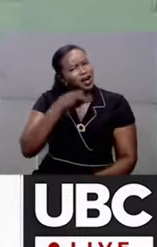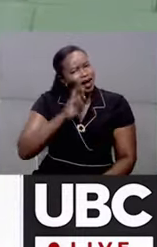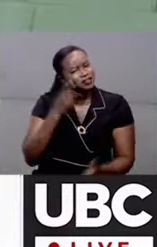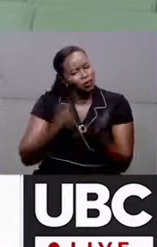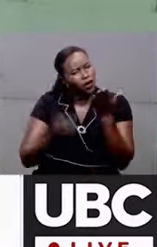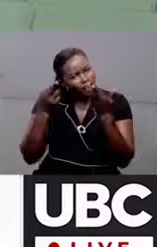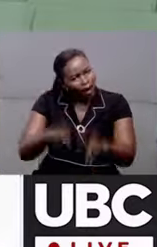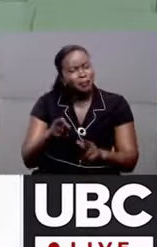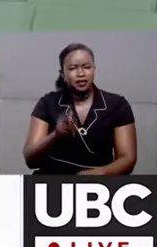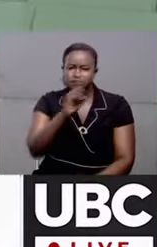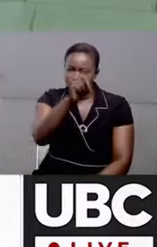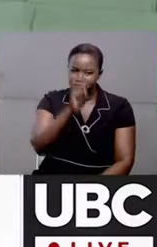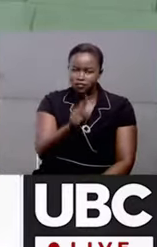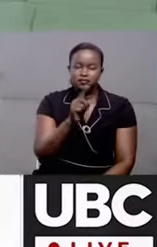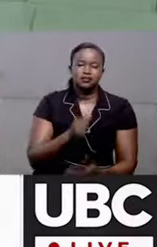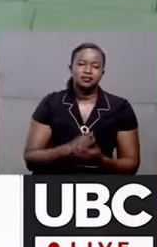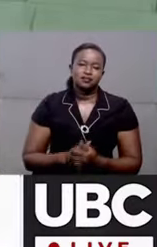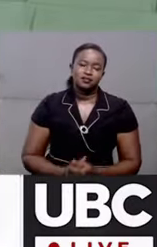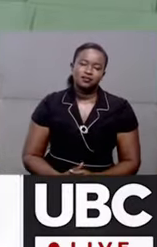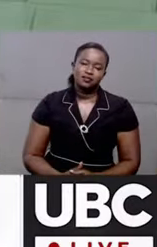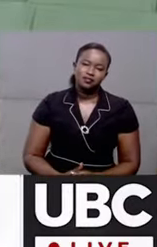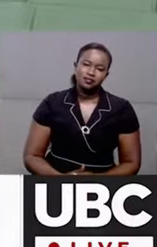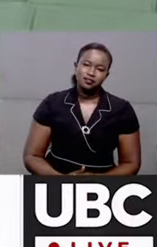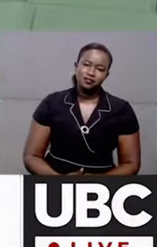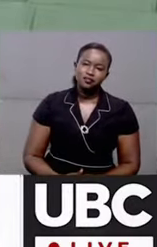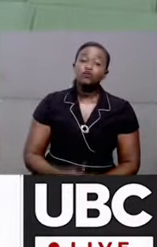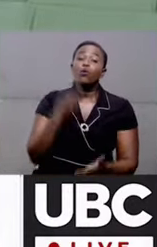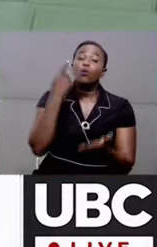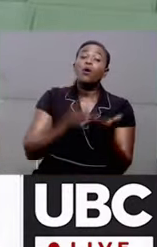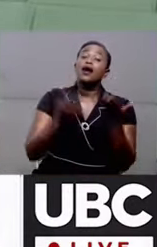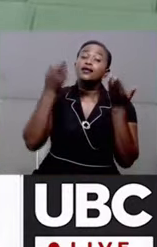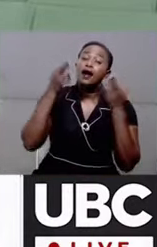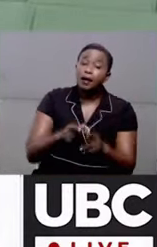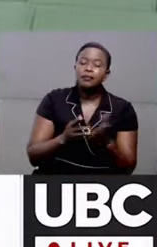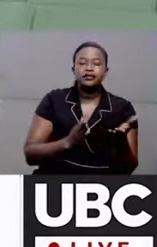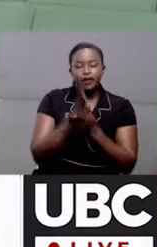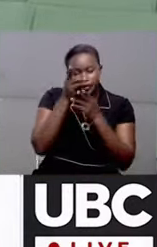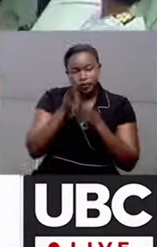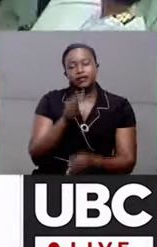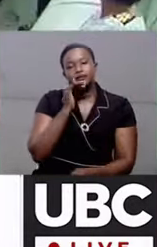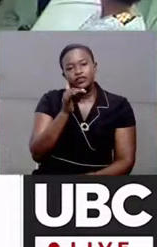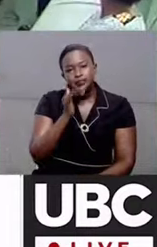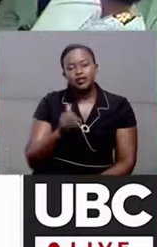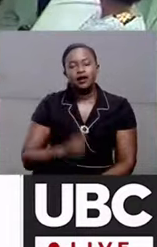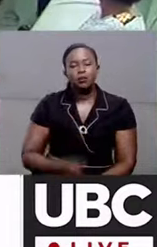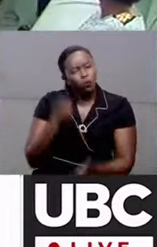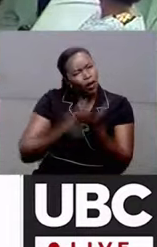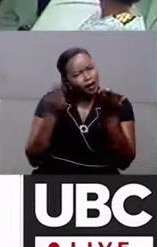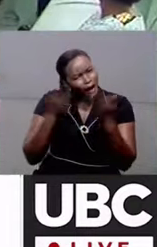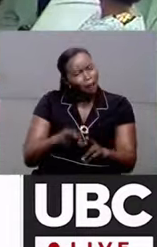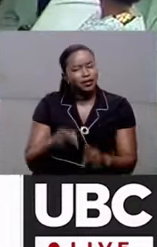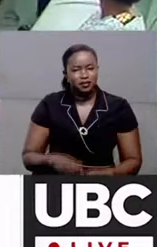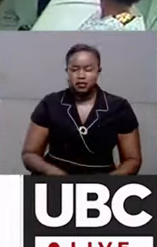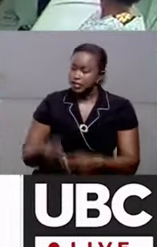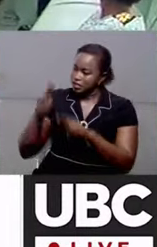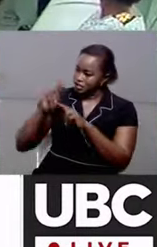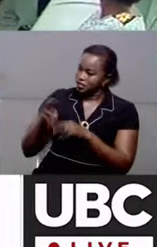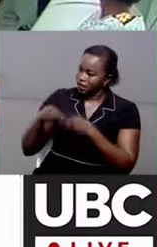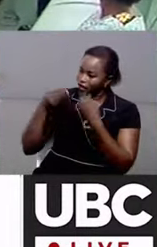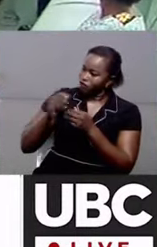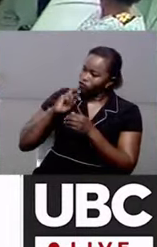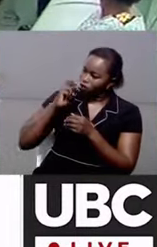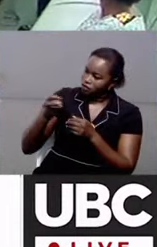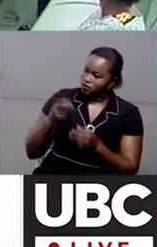happened? Right, Honorable Speaker. Honorable members. What okay. happened? Sit and I give you an what answer. What happened? Sit, I give you an